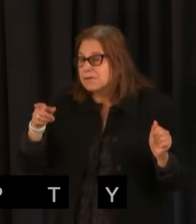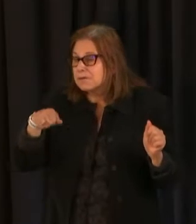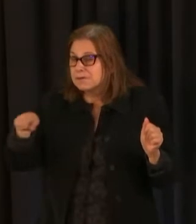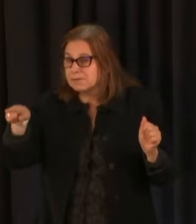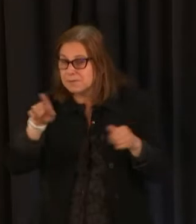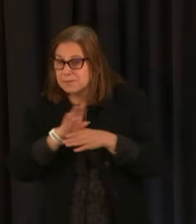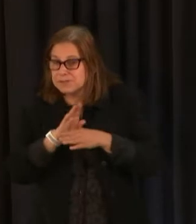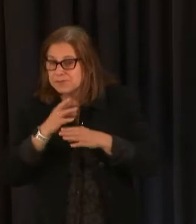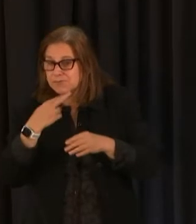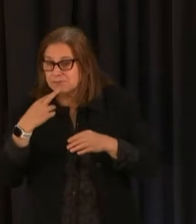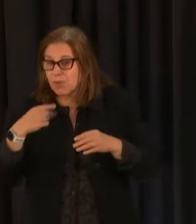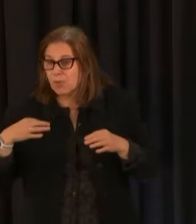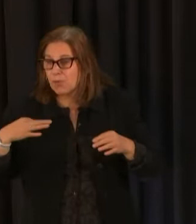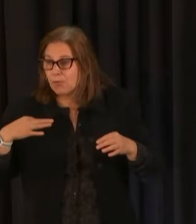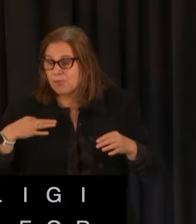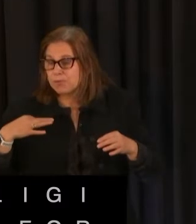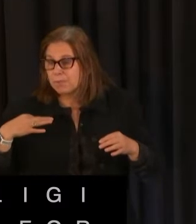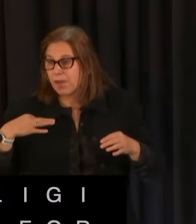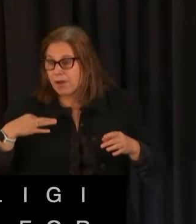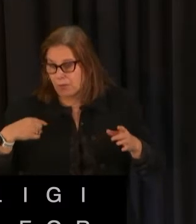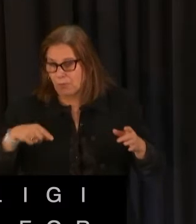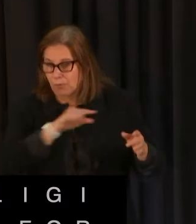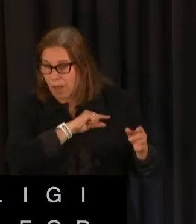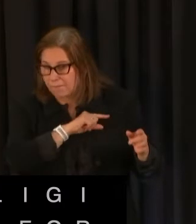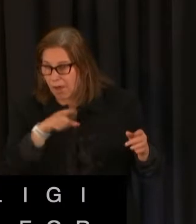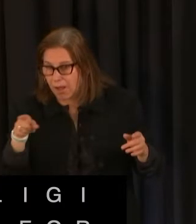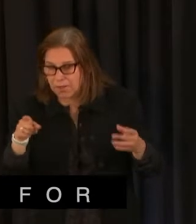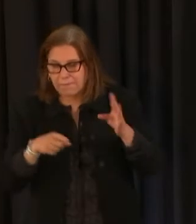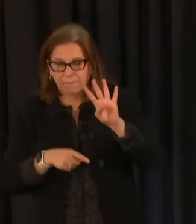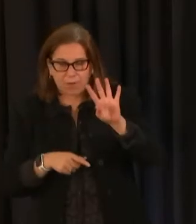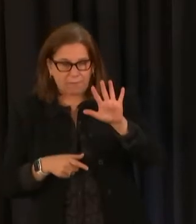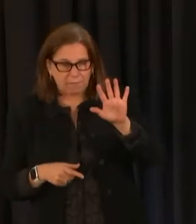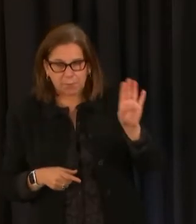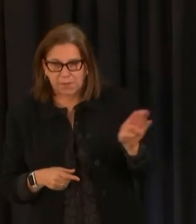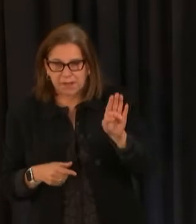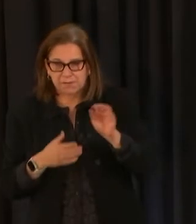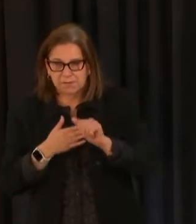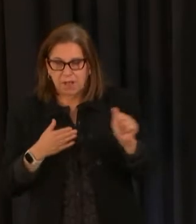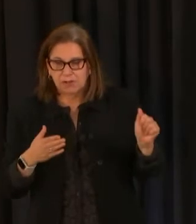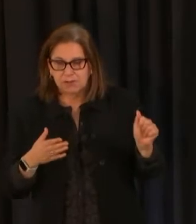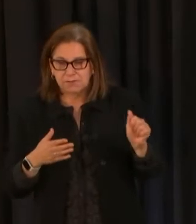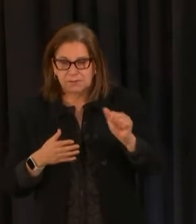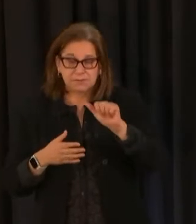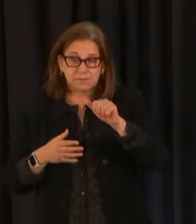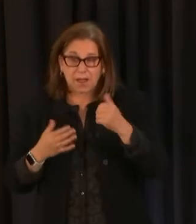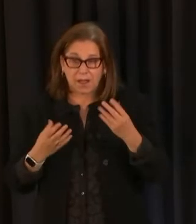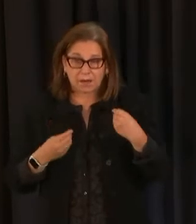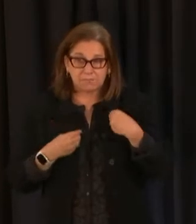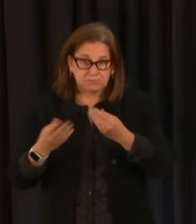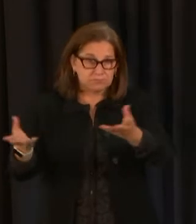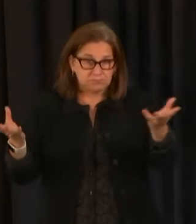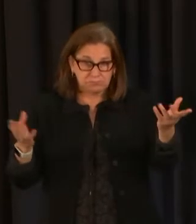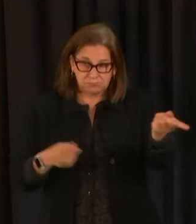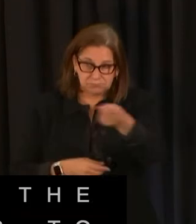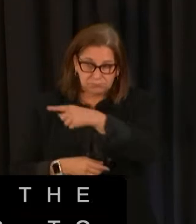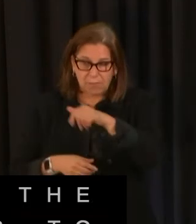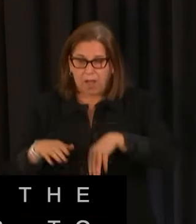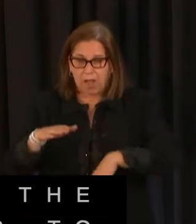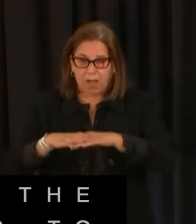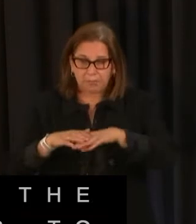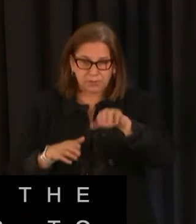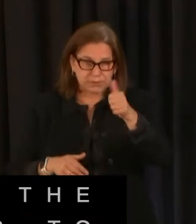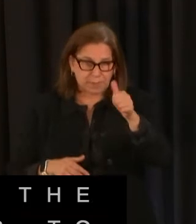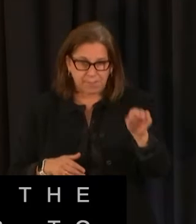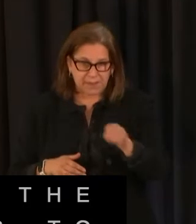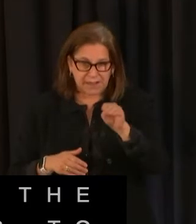to 45% of their gross earned revenue up to $10 million. So please stay connected